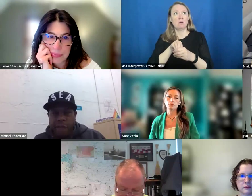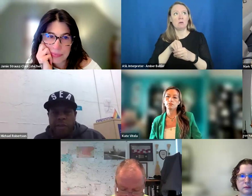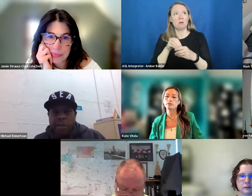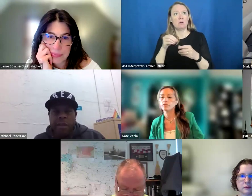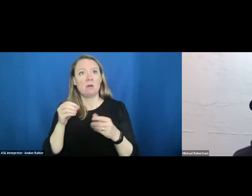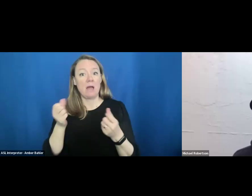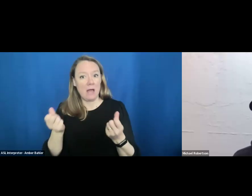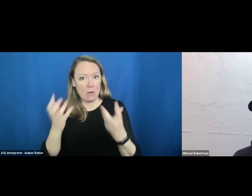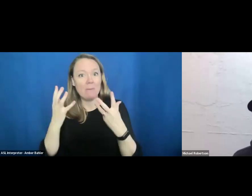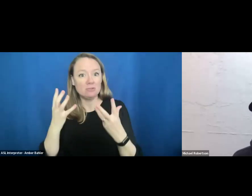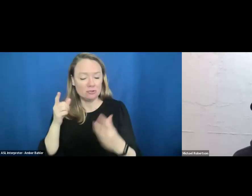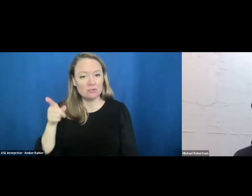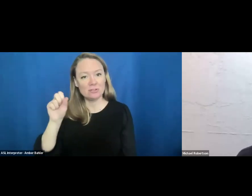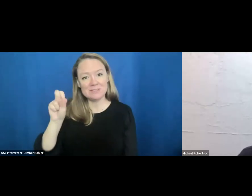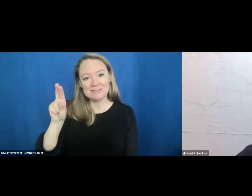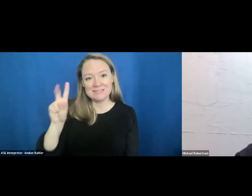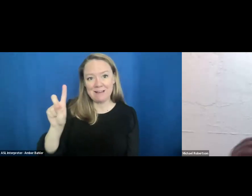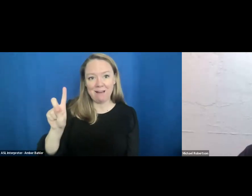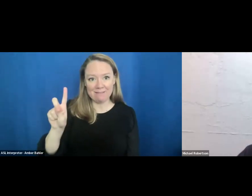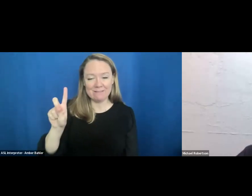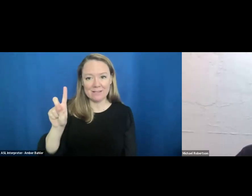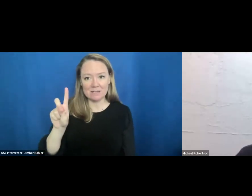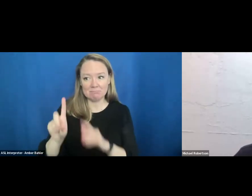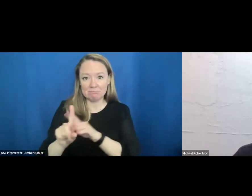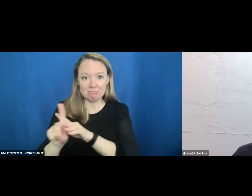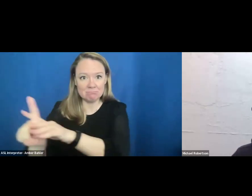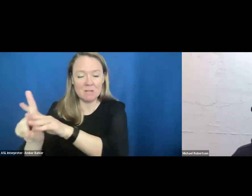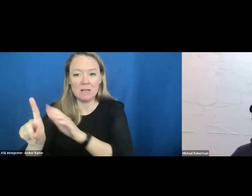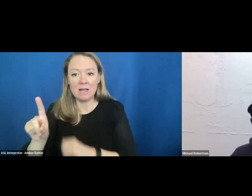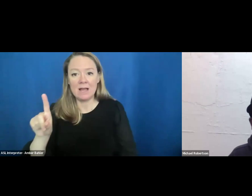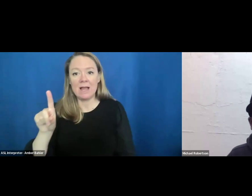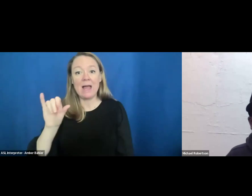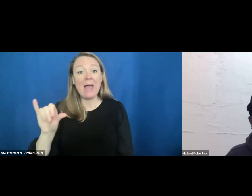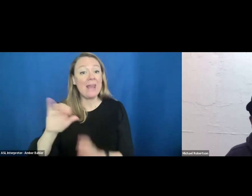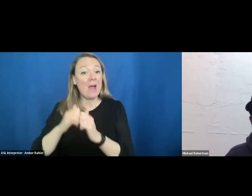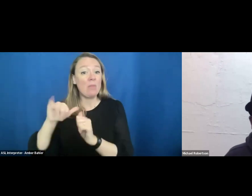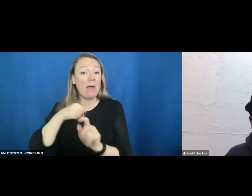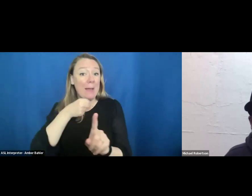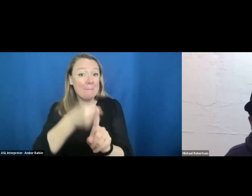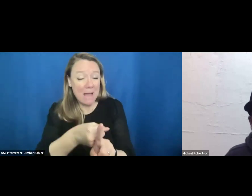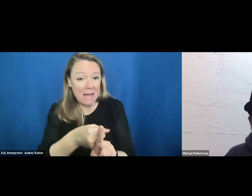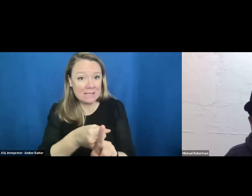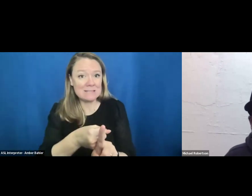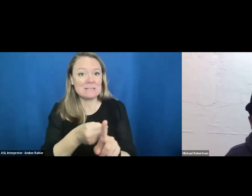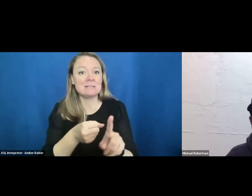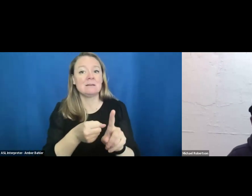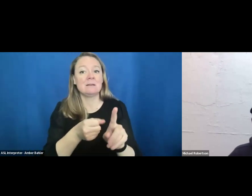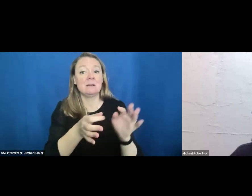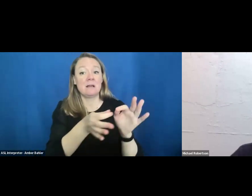directly affects the populations we purported inside of the language of this bill to be serving.